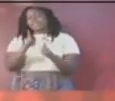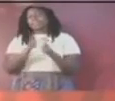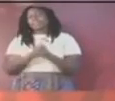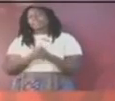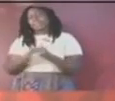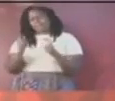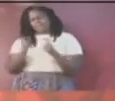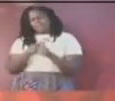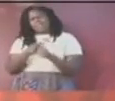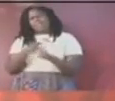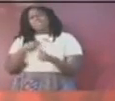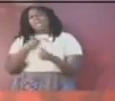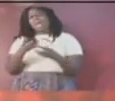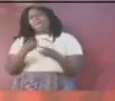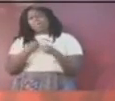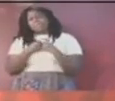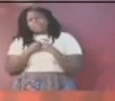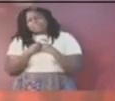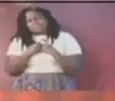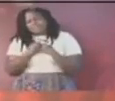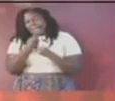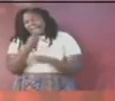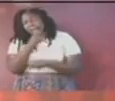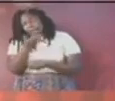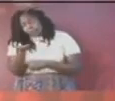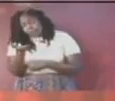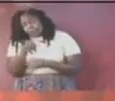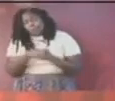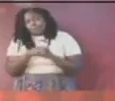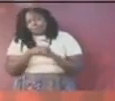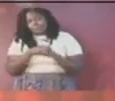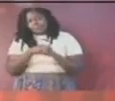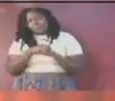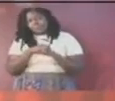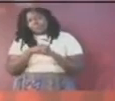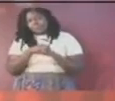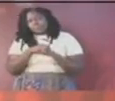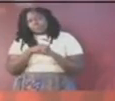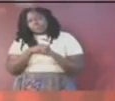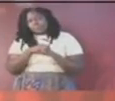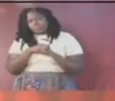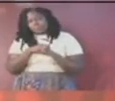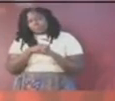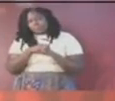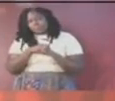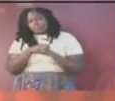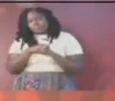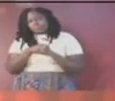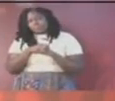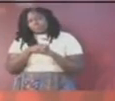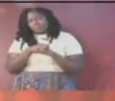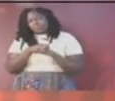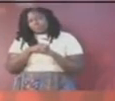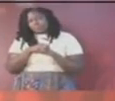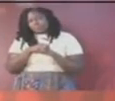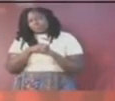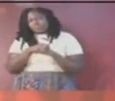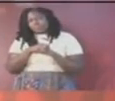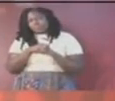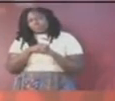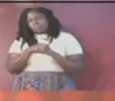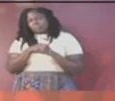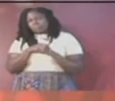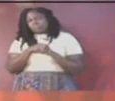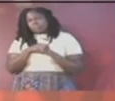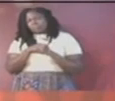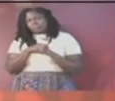all, I'd like to point out that the success of the measures, the likelihood